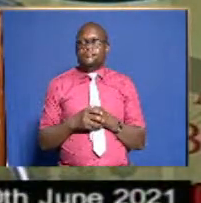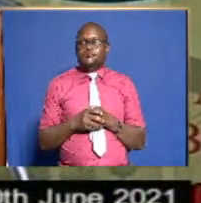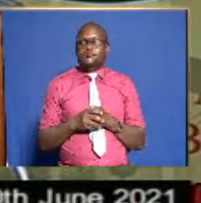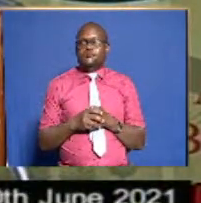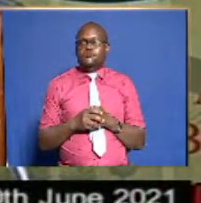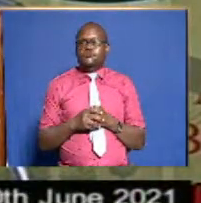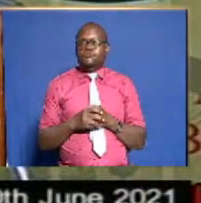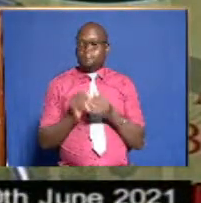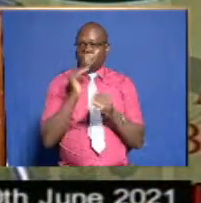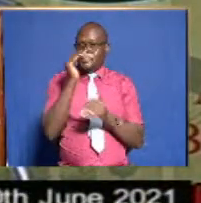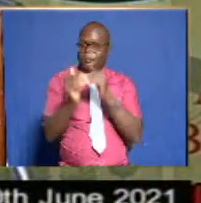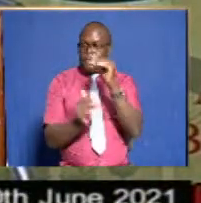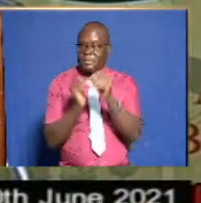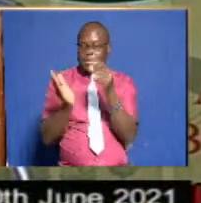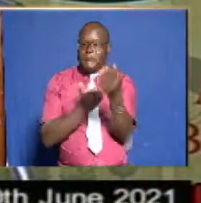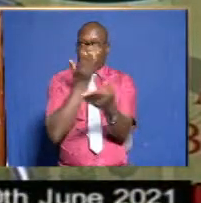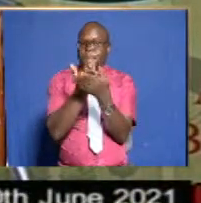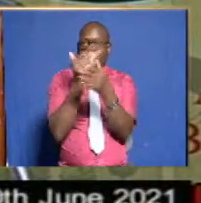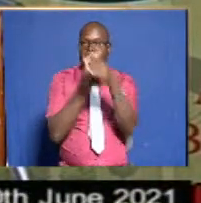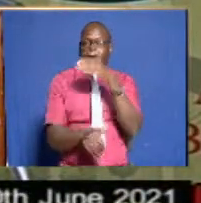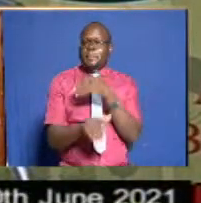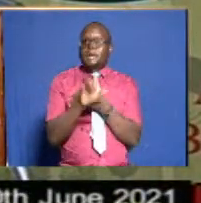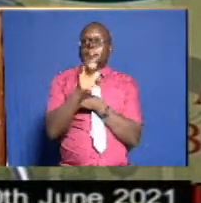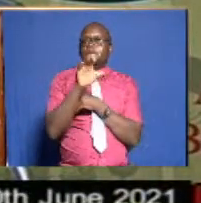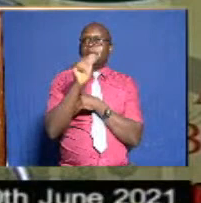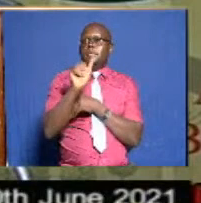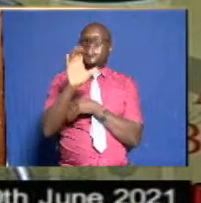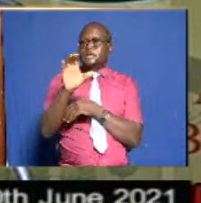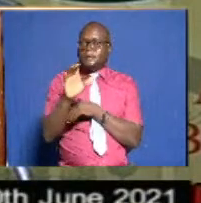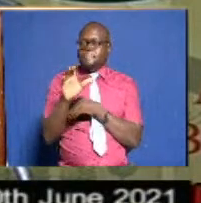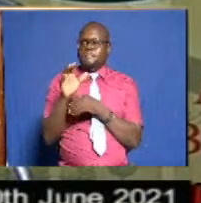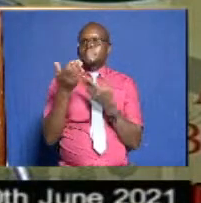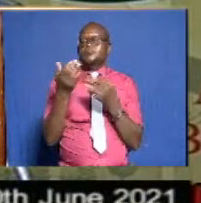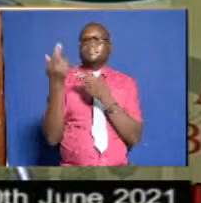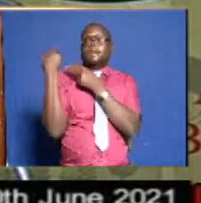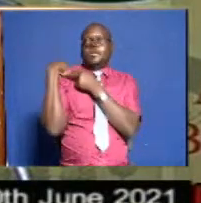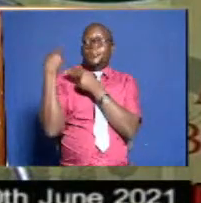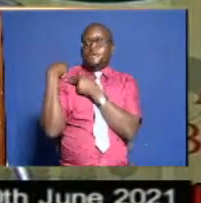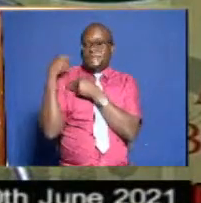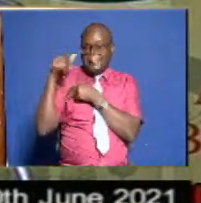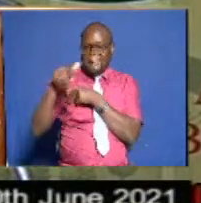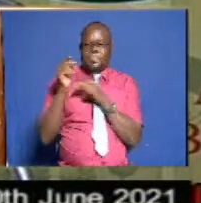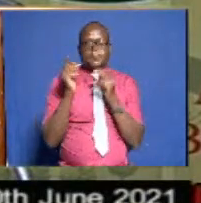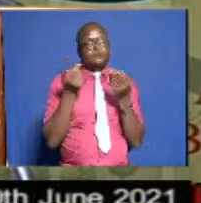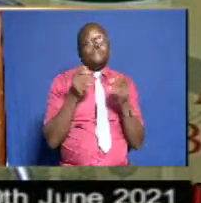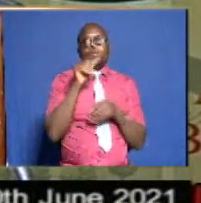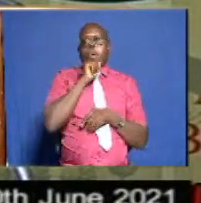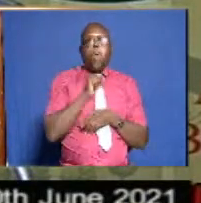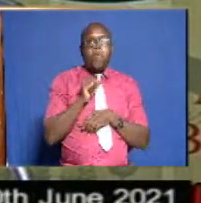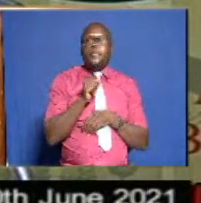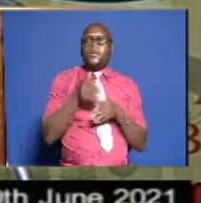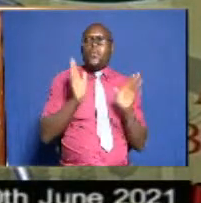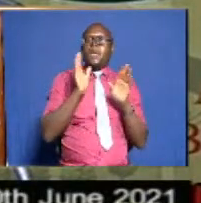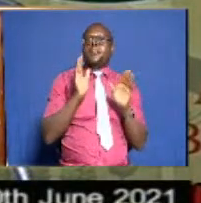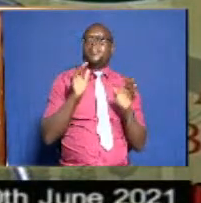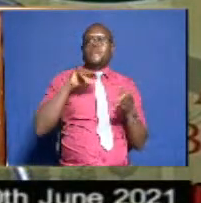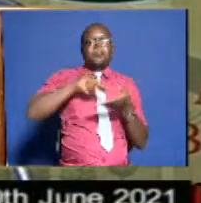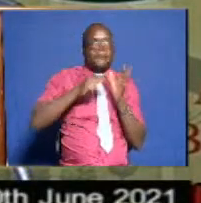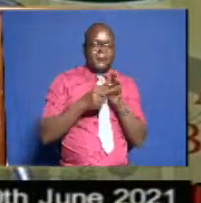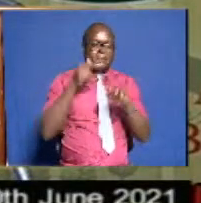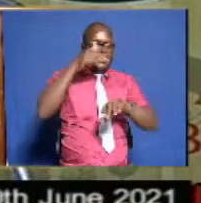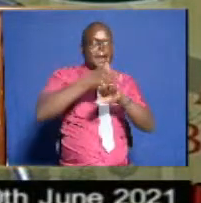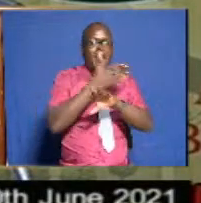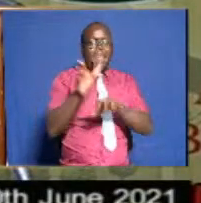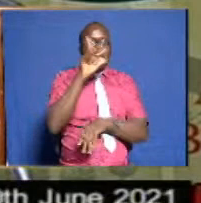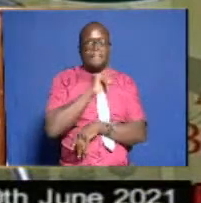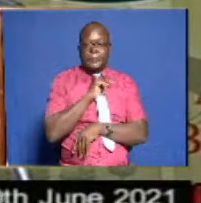the processing of applications under the ESC duty remission scheme has been manual, time-consuming, and inefficient. In